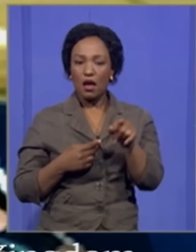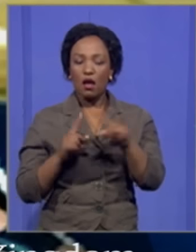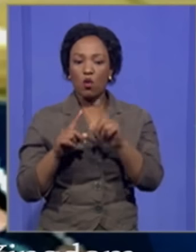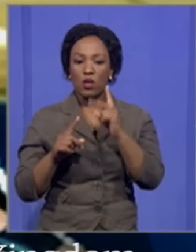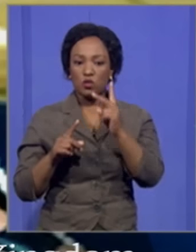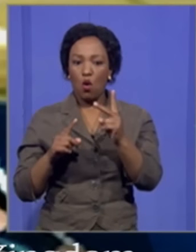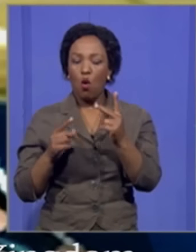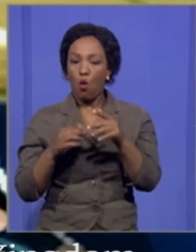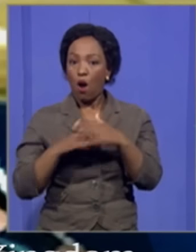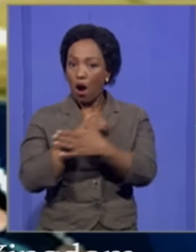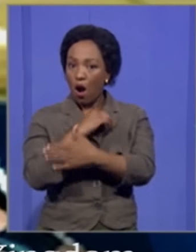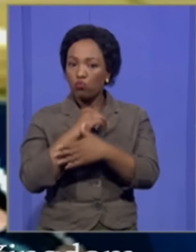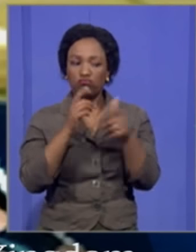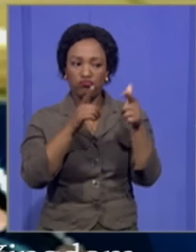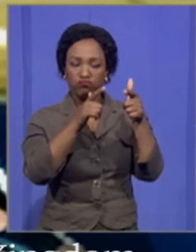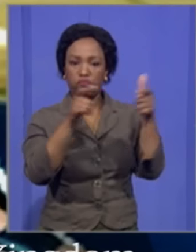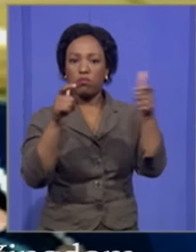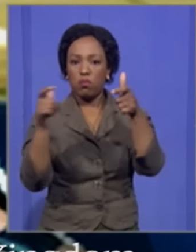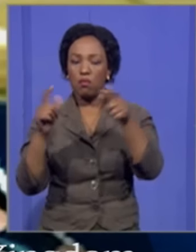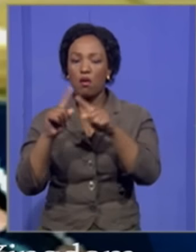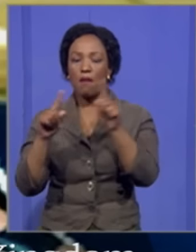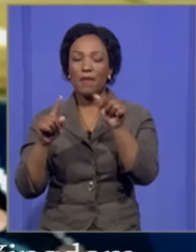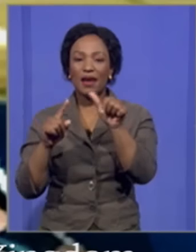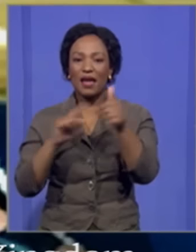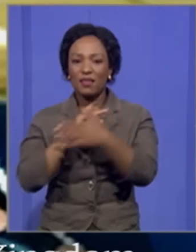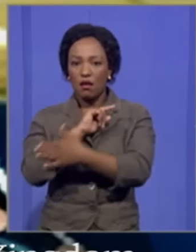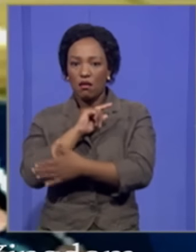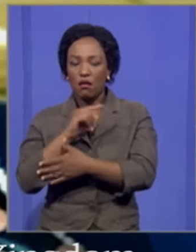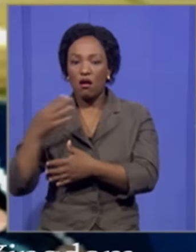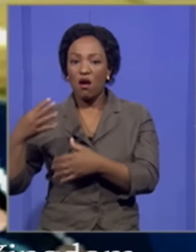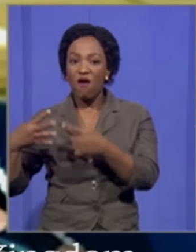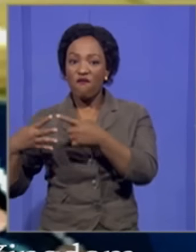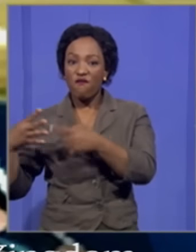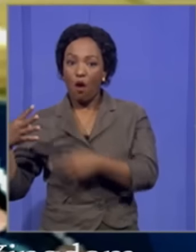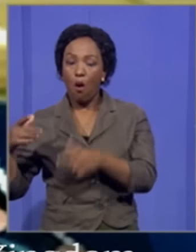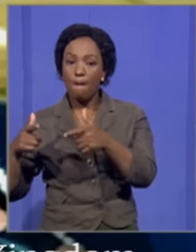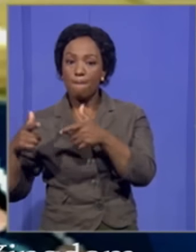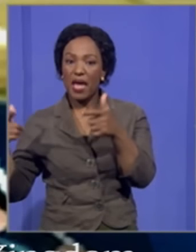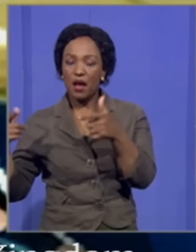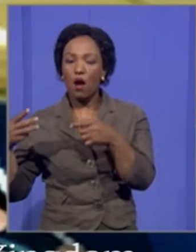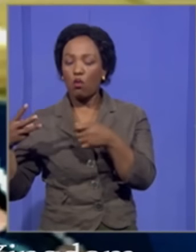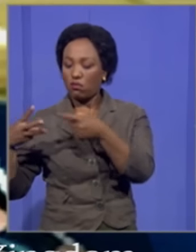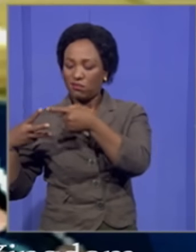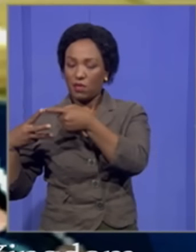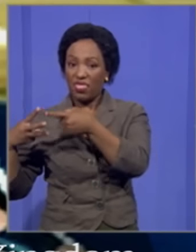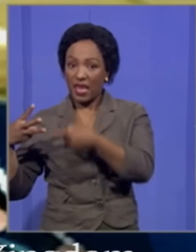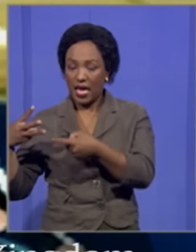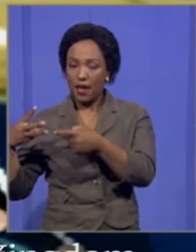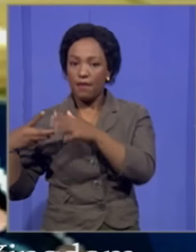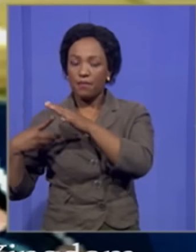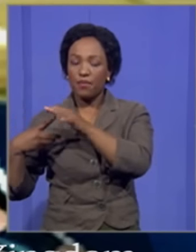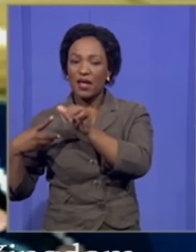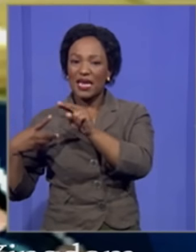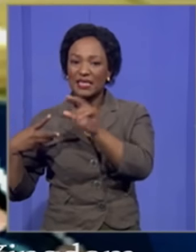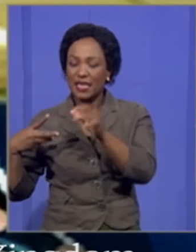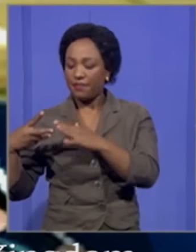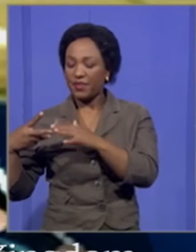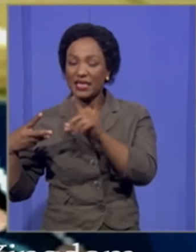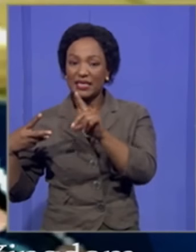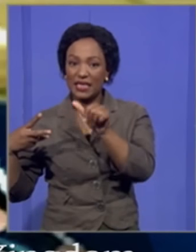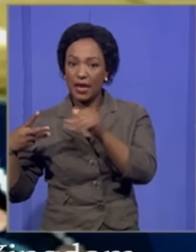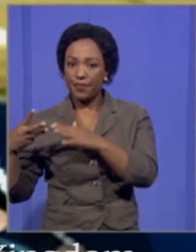bona hore dibakeng tse ding mekgatlo ena e meholo e meraro haholoholo ANC, DA le